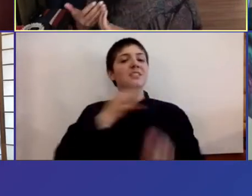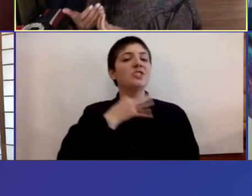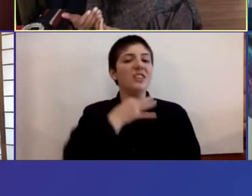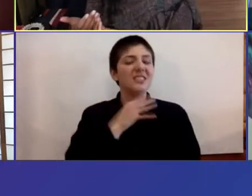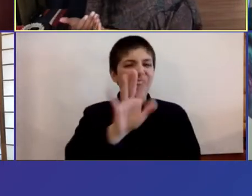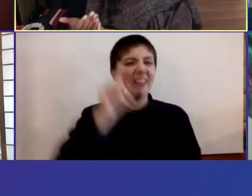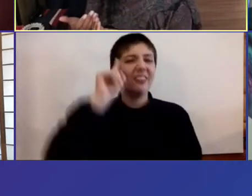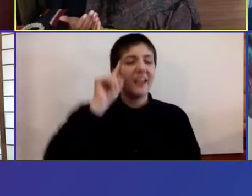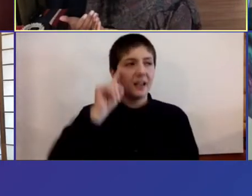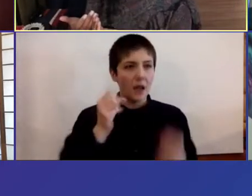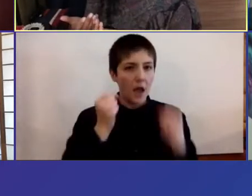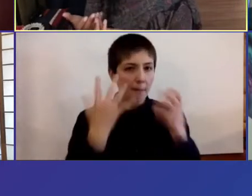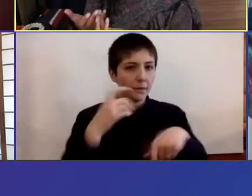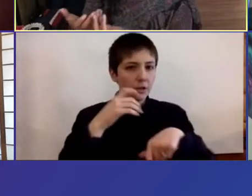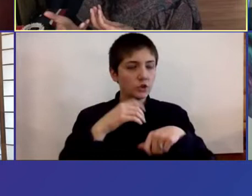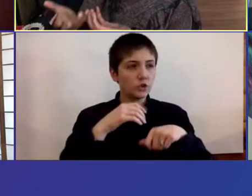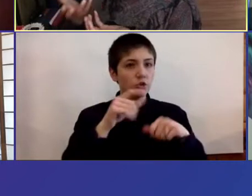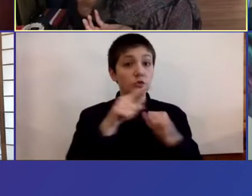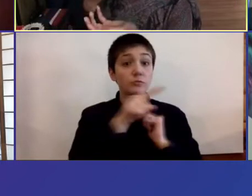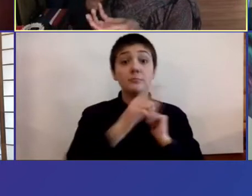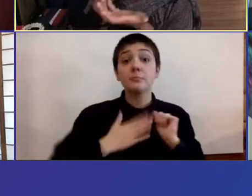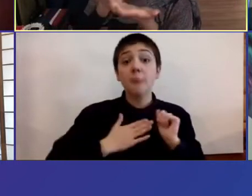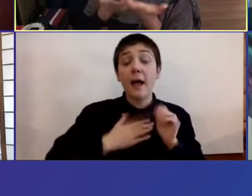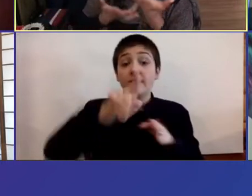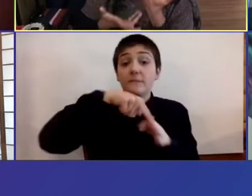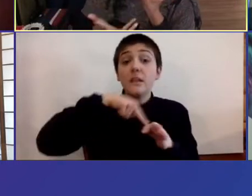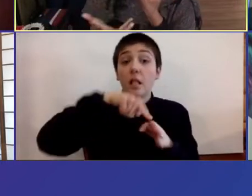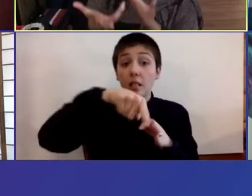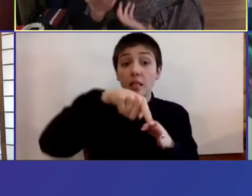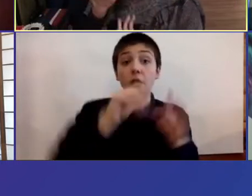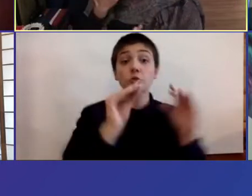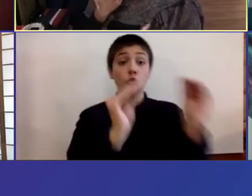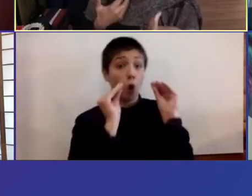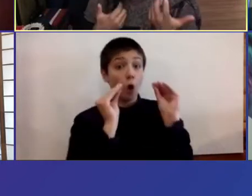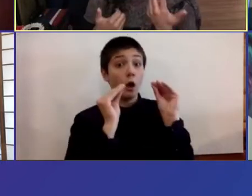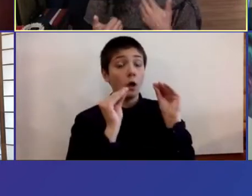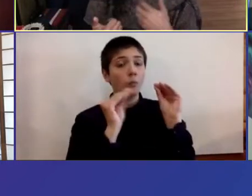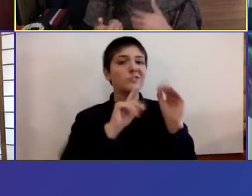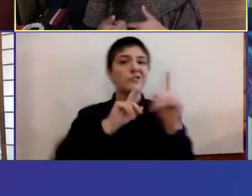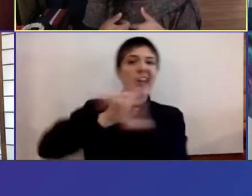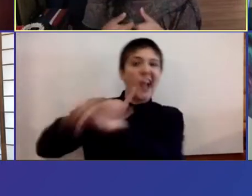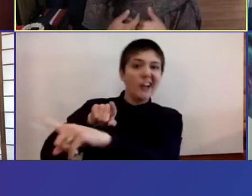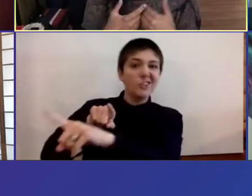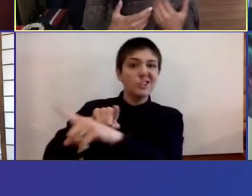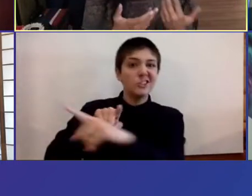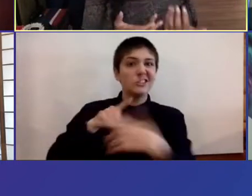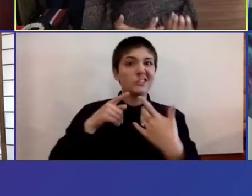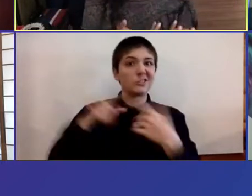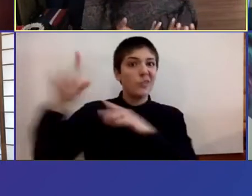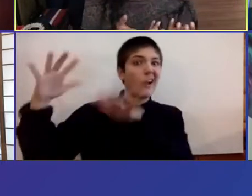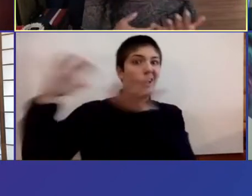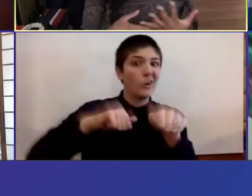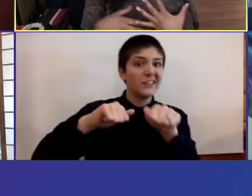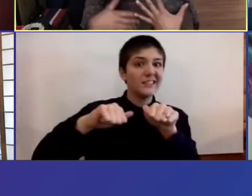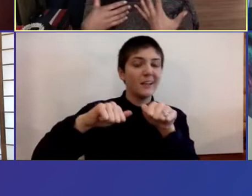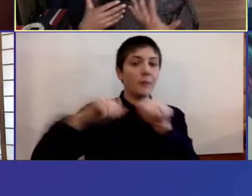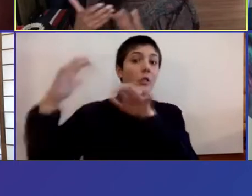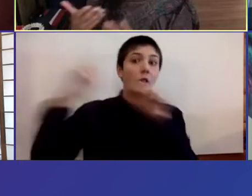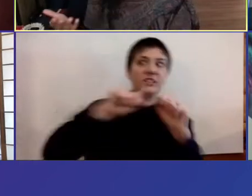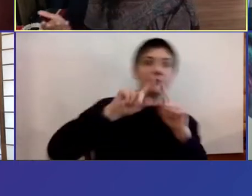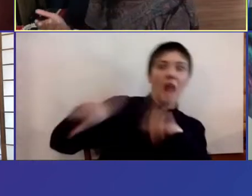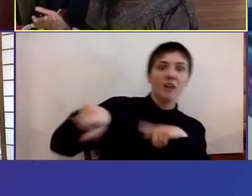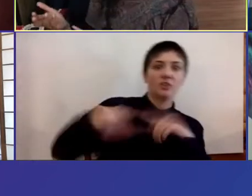a reaction to colonialism, and how much now do I have to go further and peel back? So that self-excavation